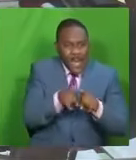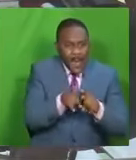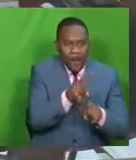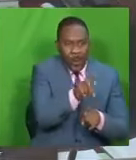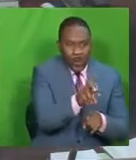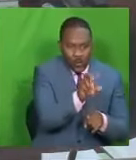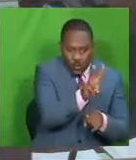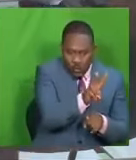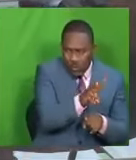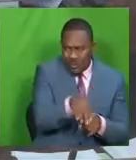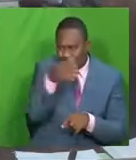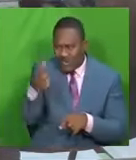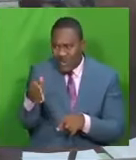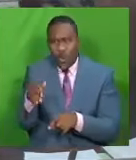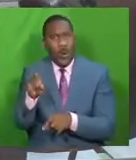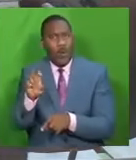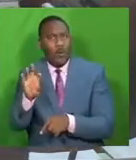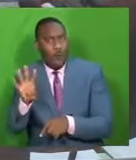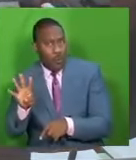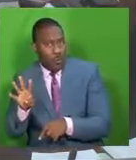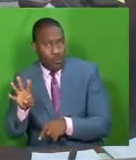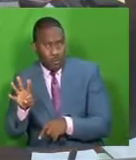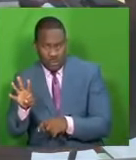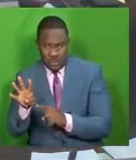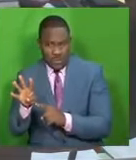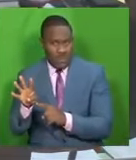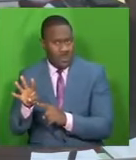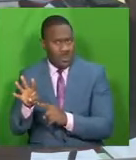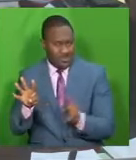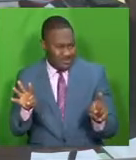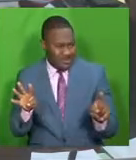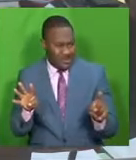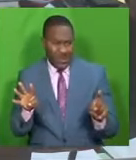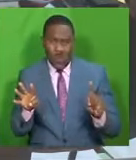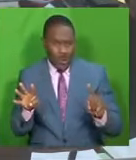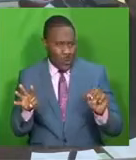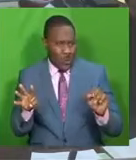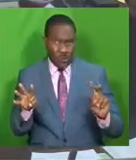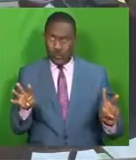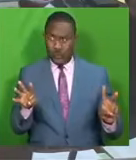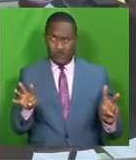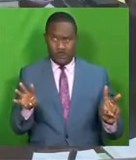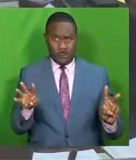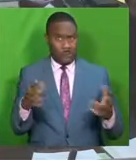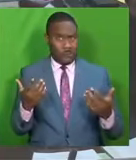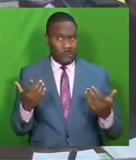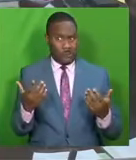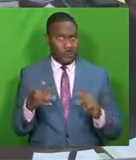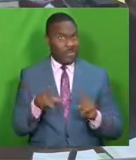cannot read Article 104 in isolation from 102.